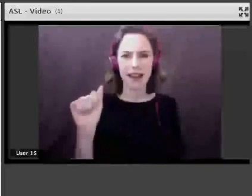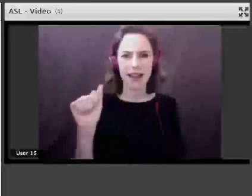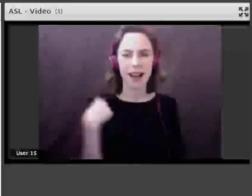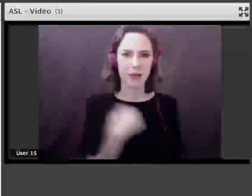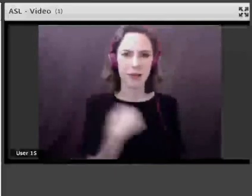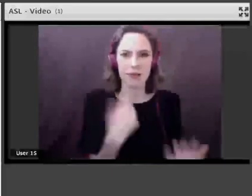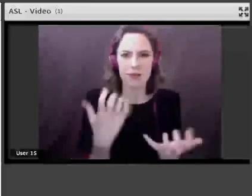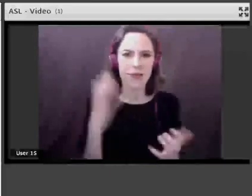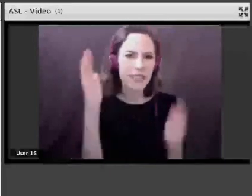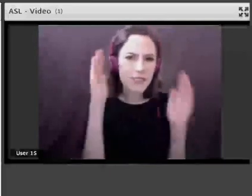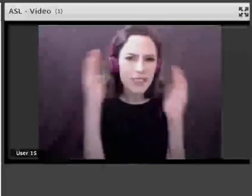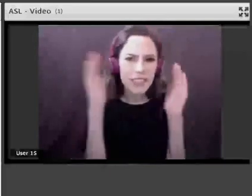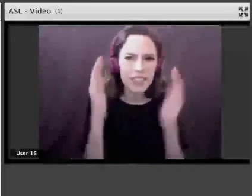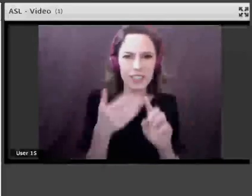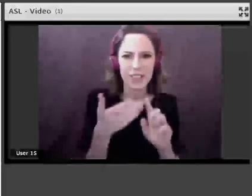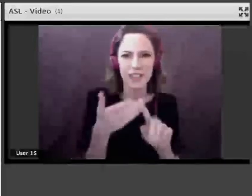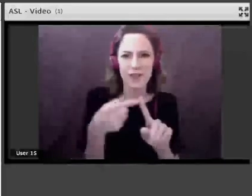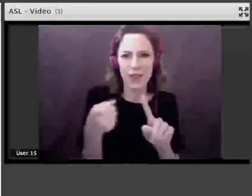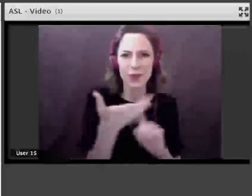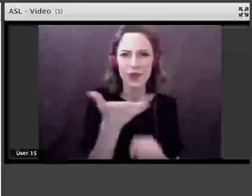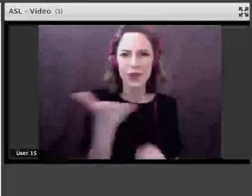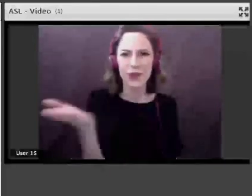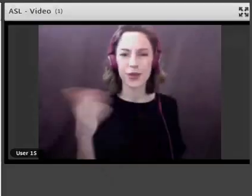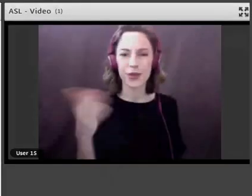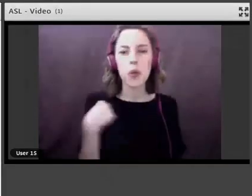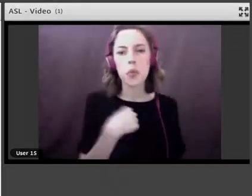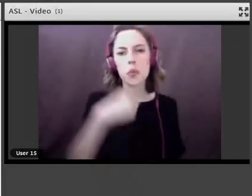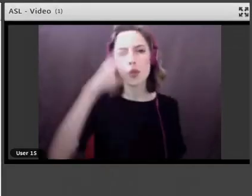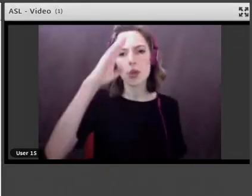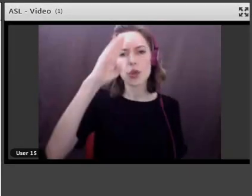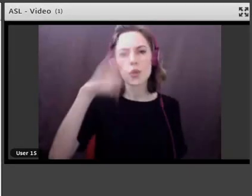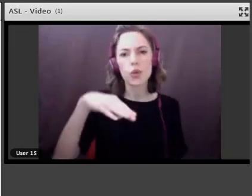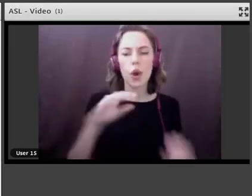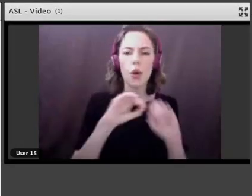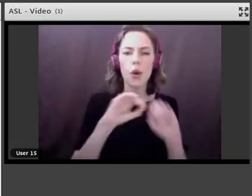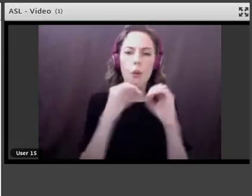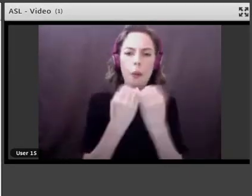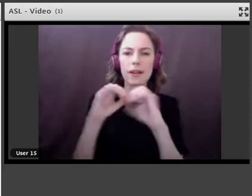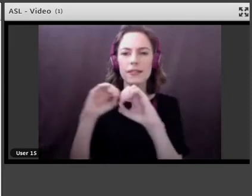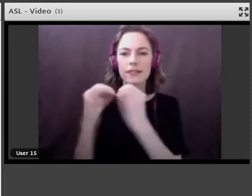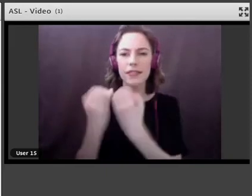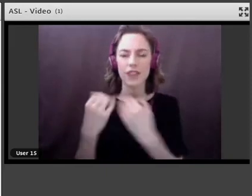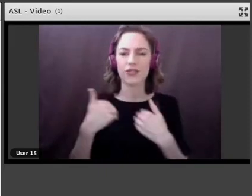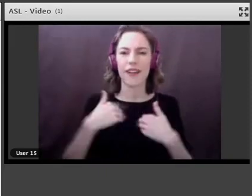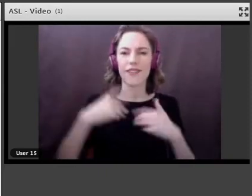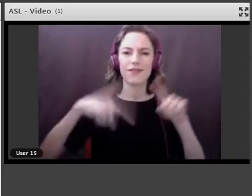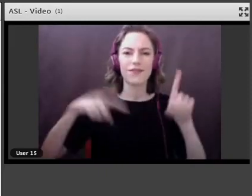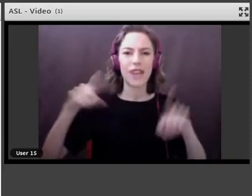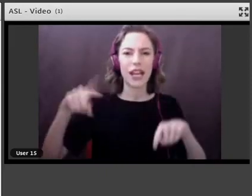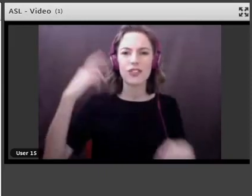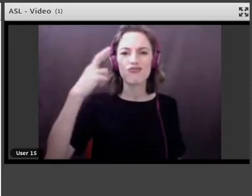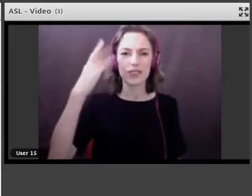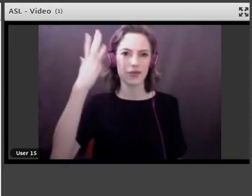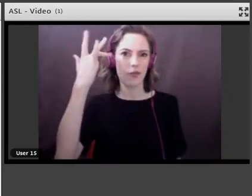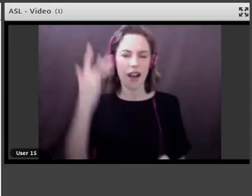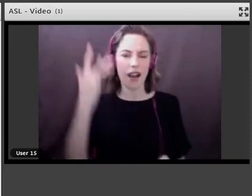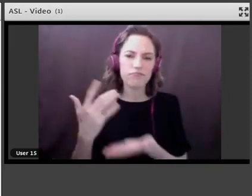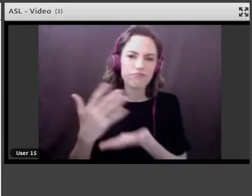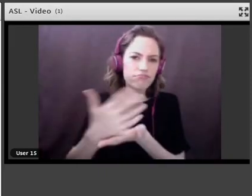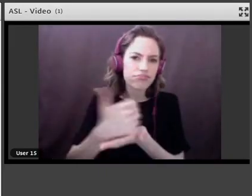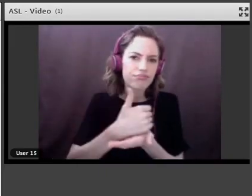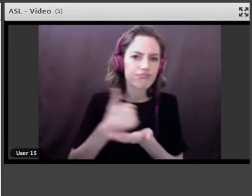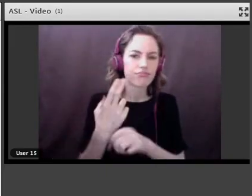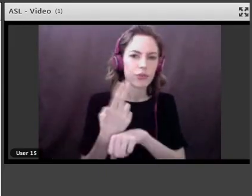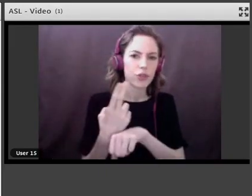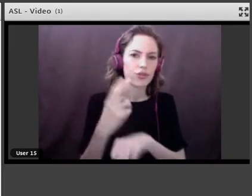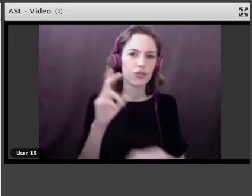and people use data. You'll see on the upper left-hand side of your screen, there's a poll that has